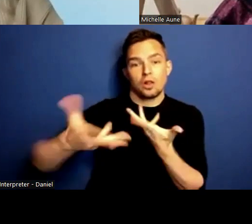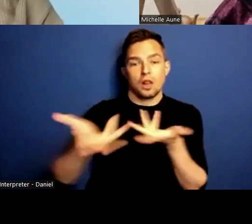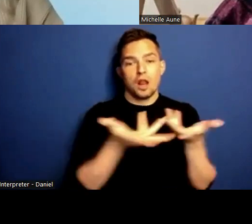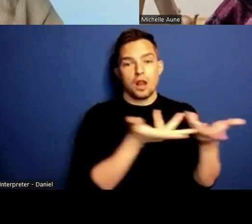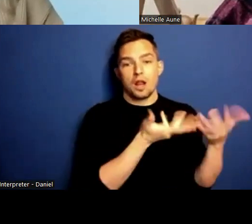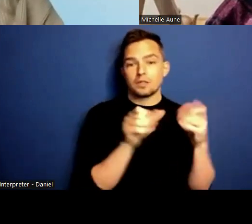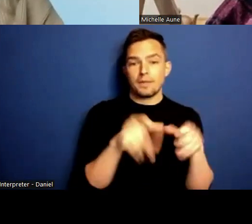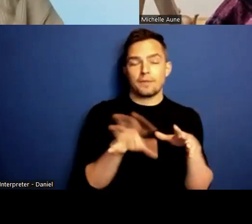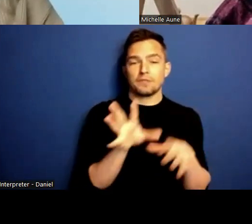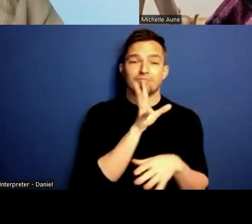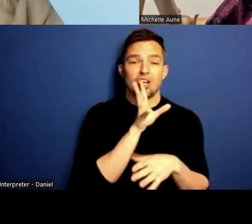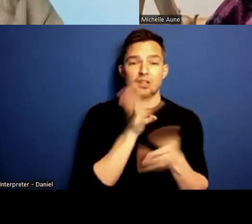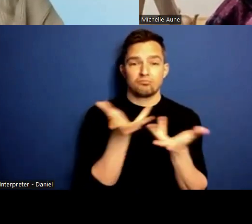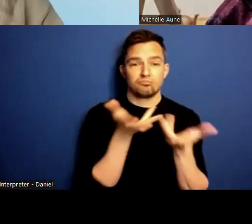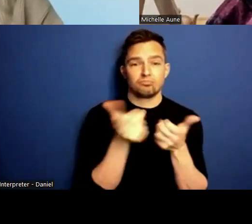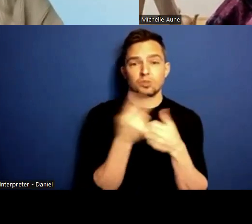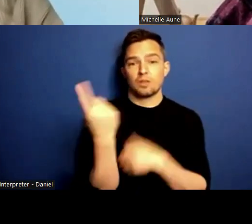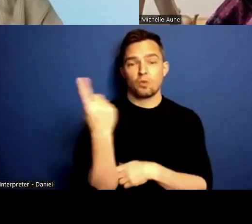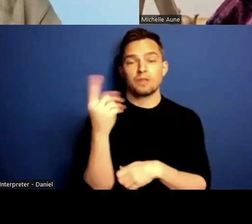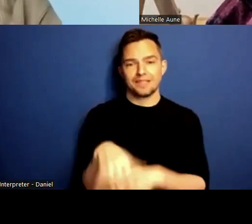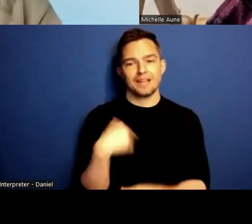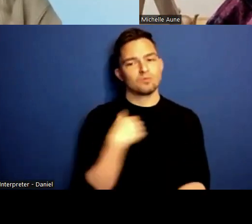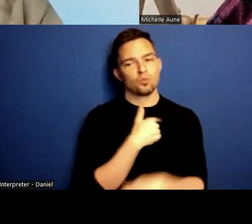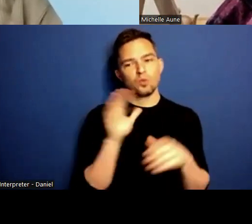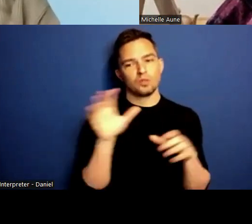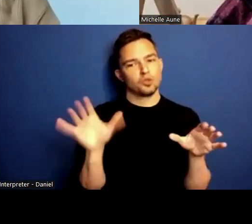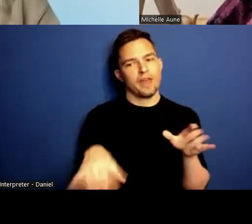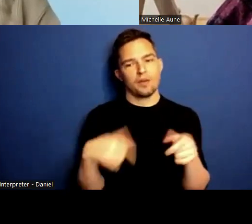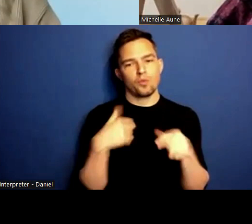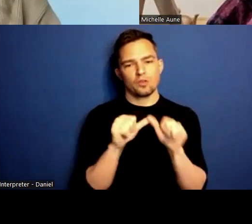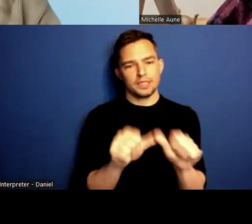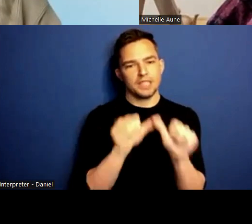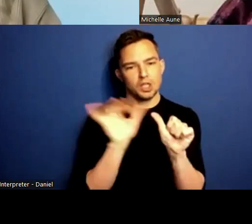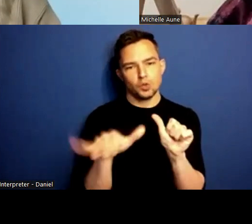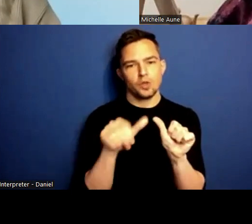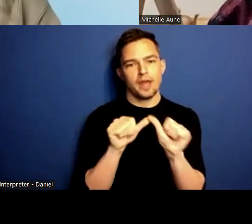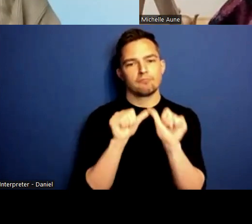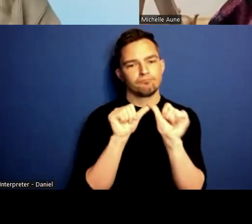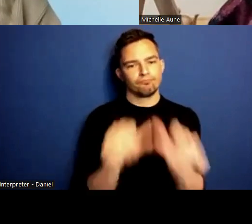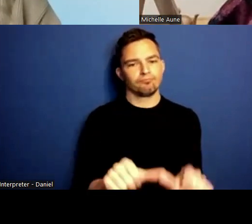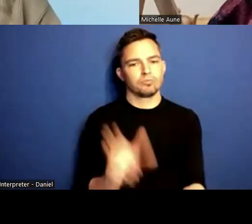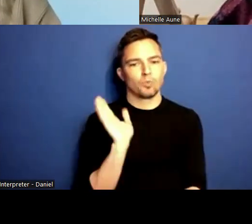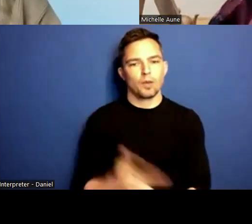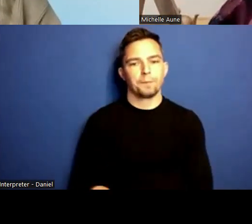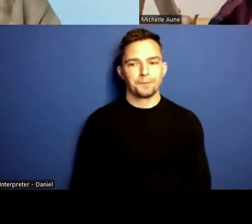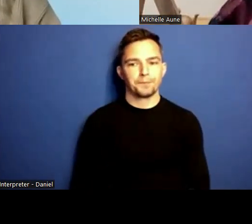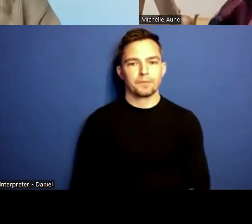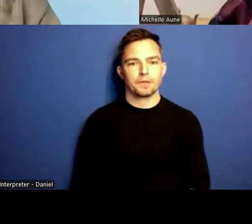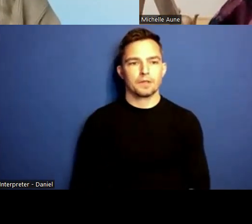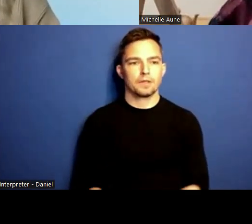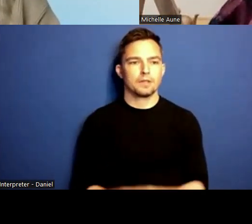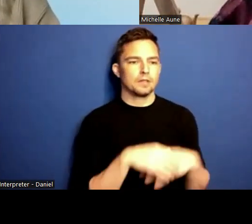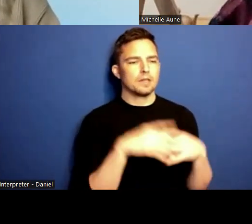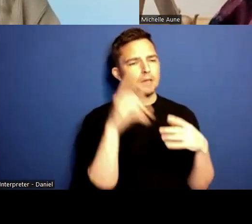to just talk to somebody. And that's what we'll do and we'll continue to do. Well, Mental Health